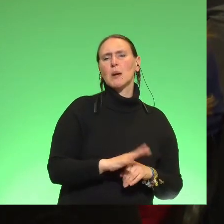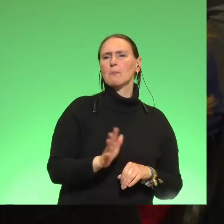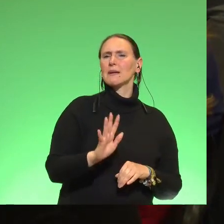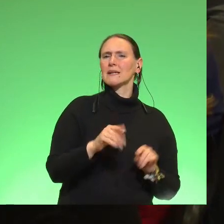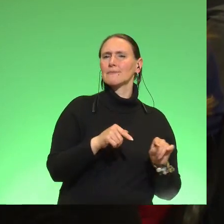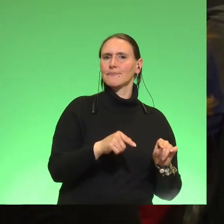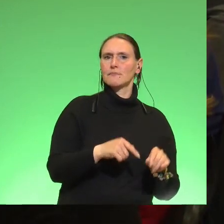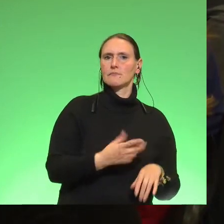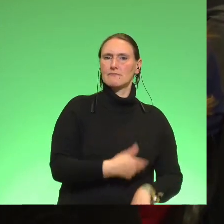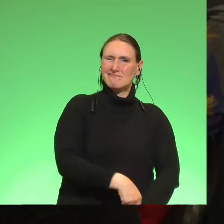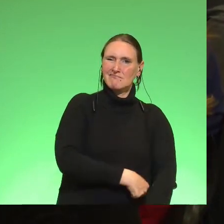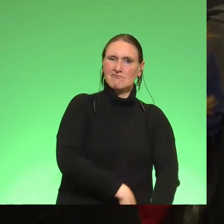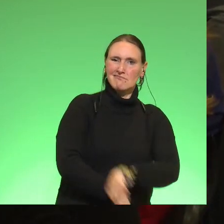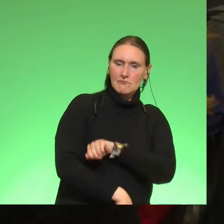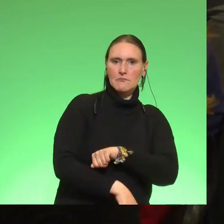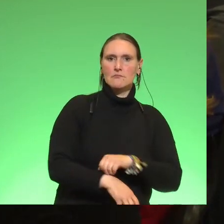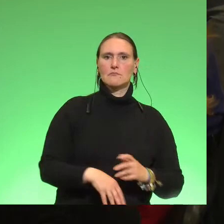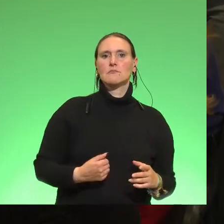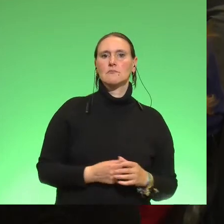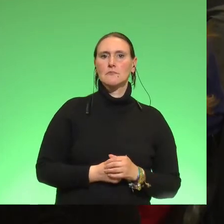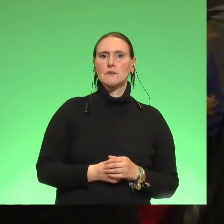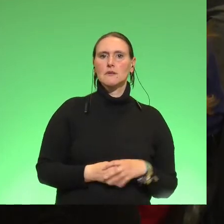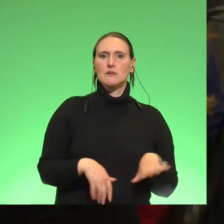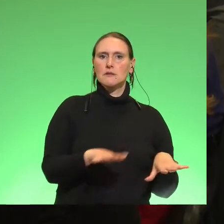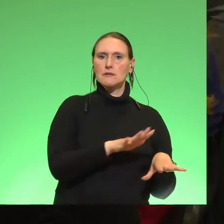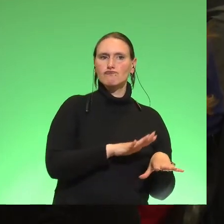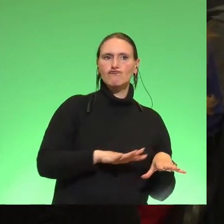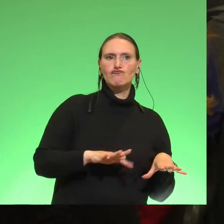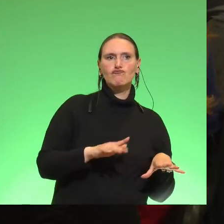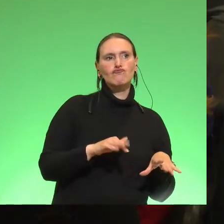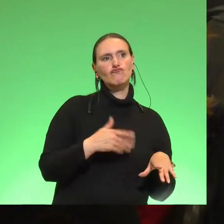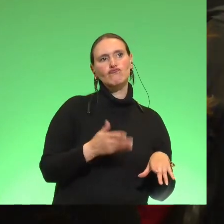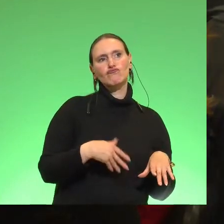courage to step out of the